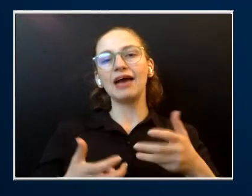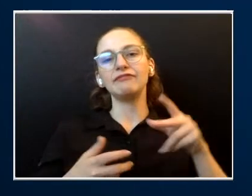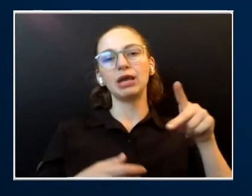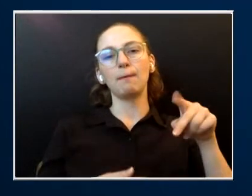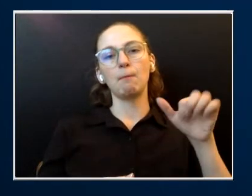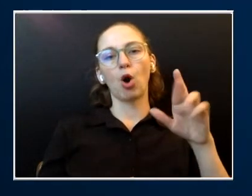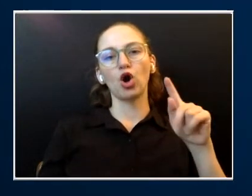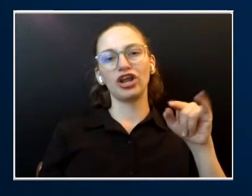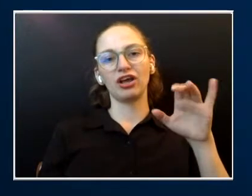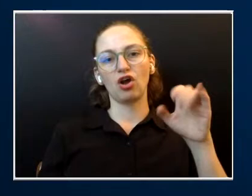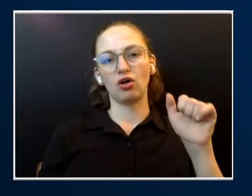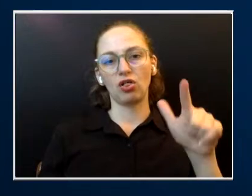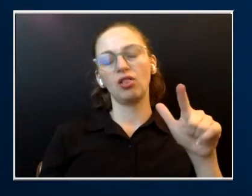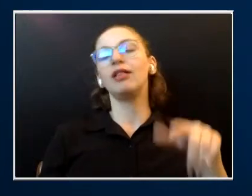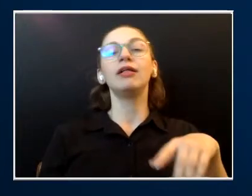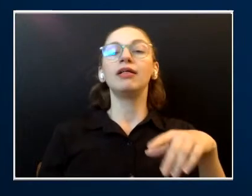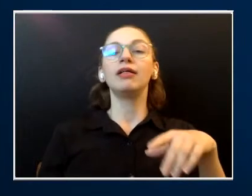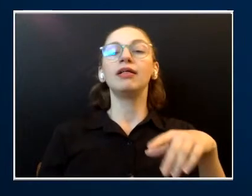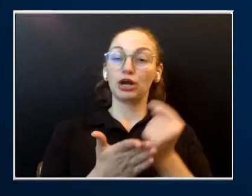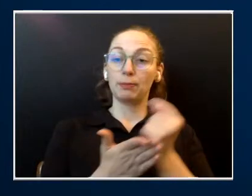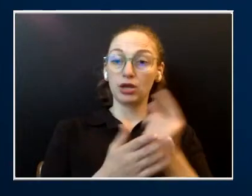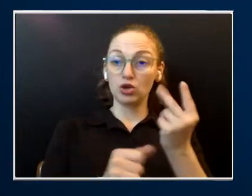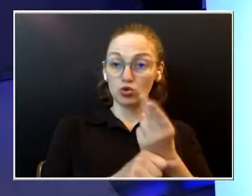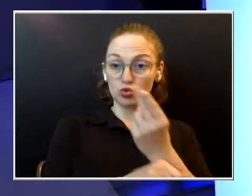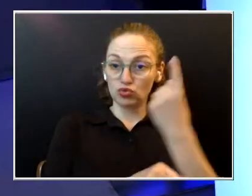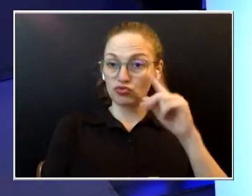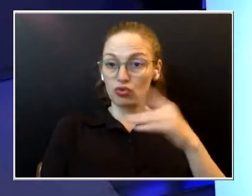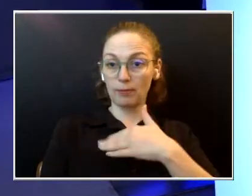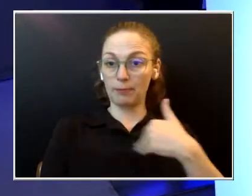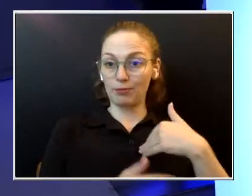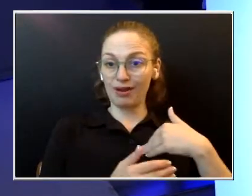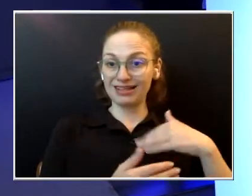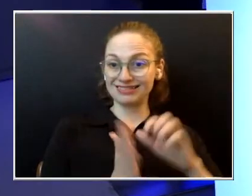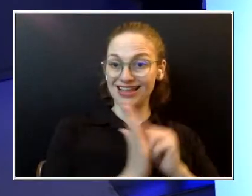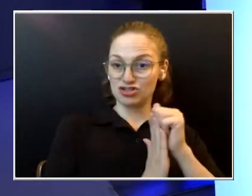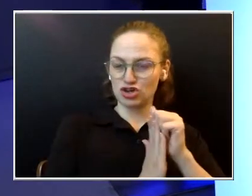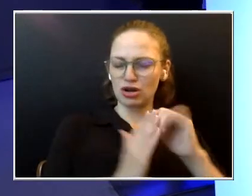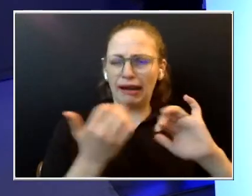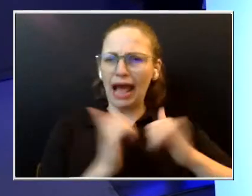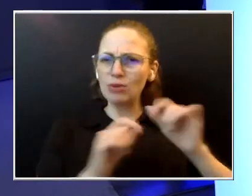from the proton therapy we discussed today? Okay. Well, clearly not something I'm going to answer.